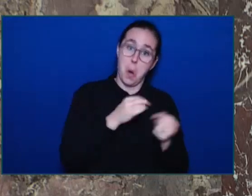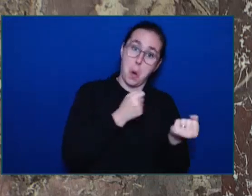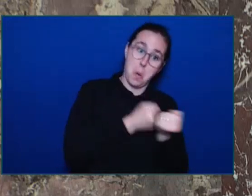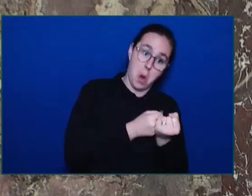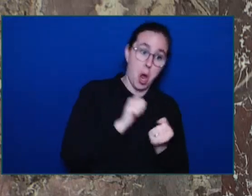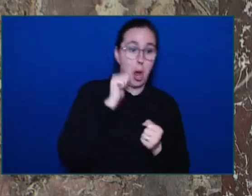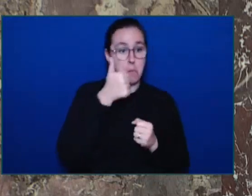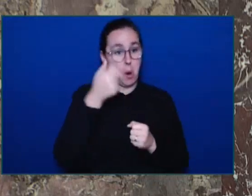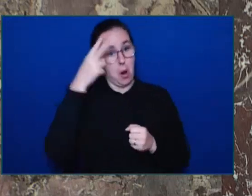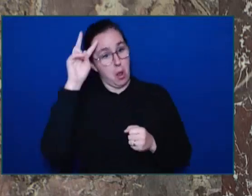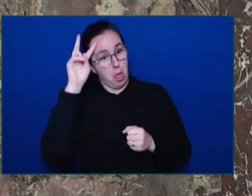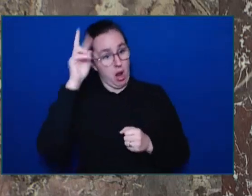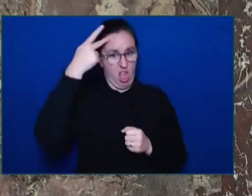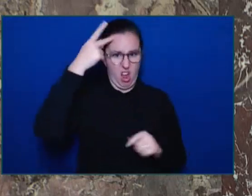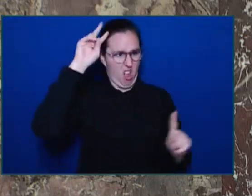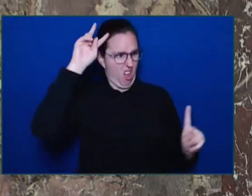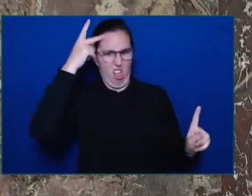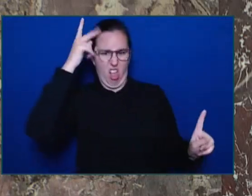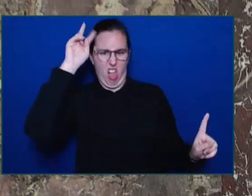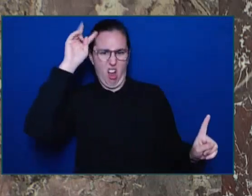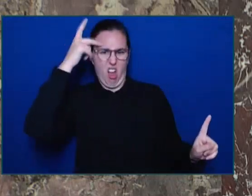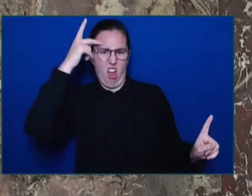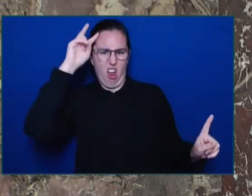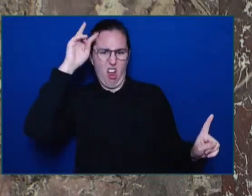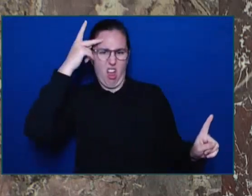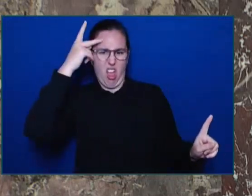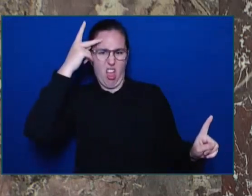medication. Today, they opposed it.